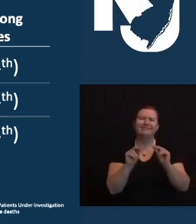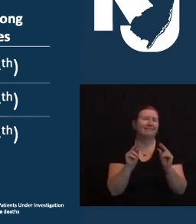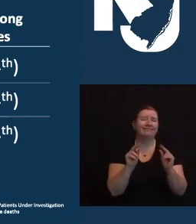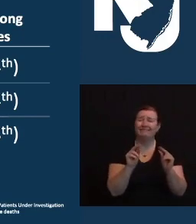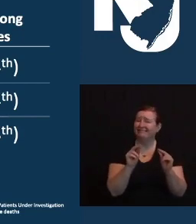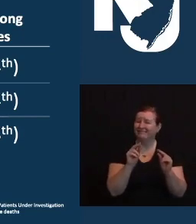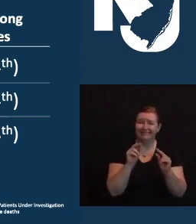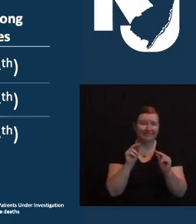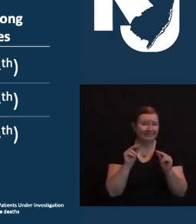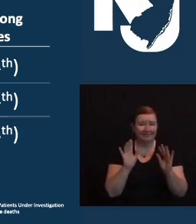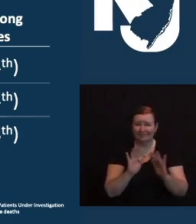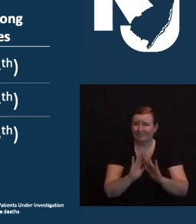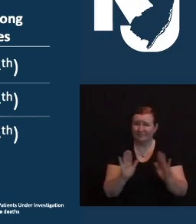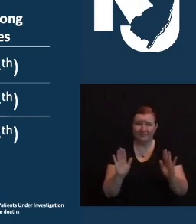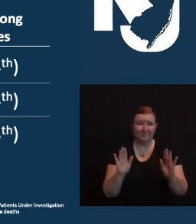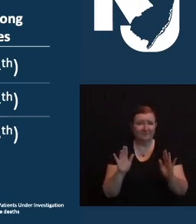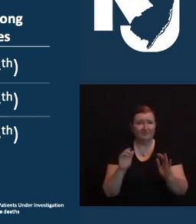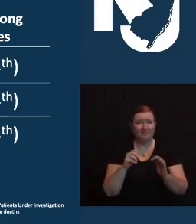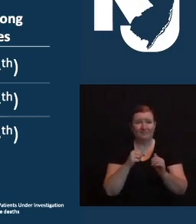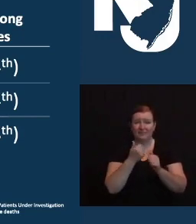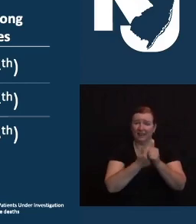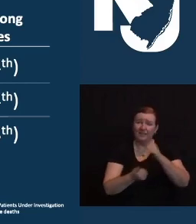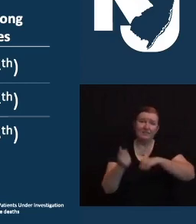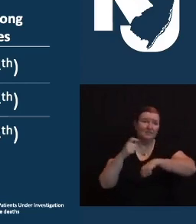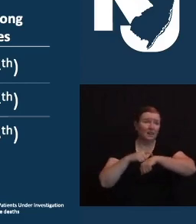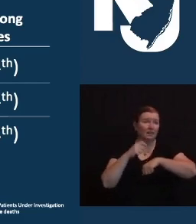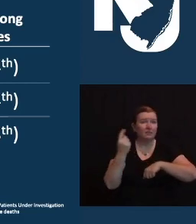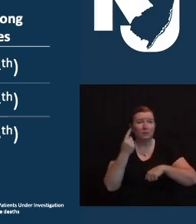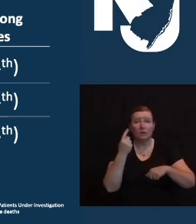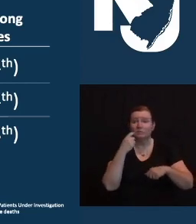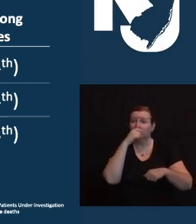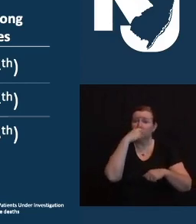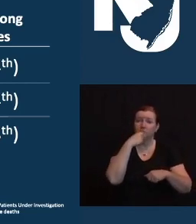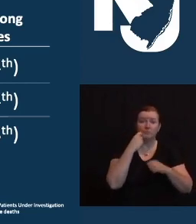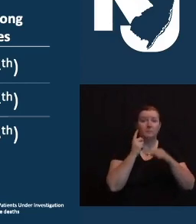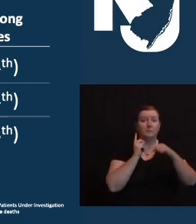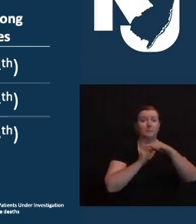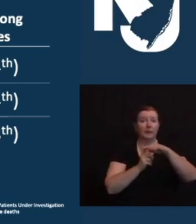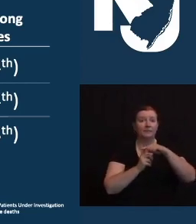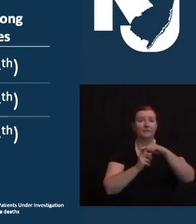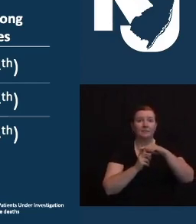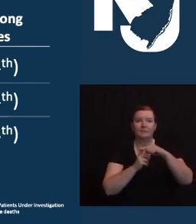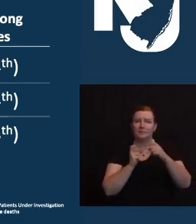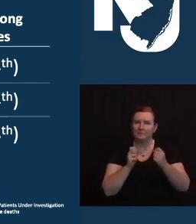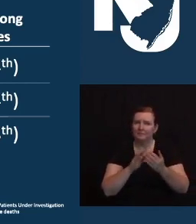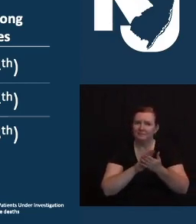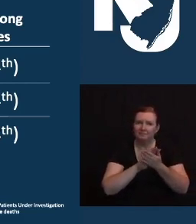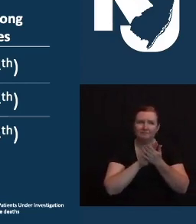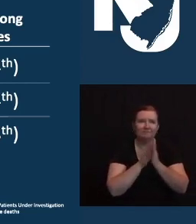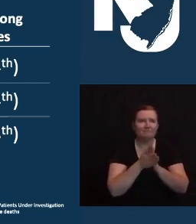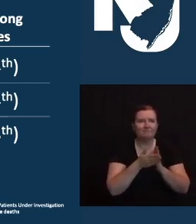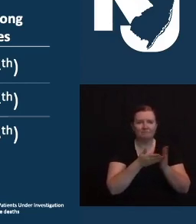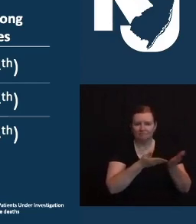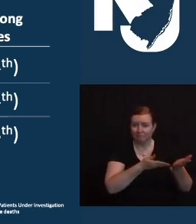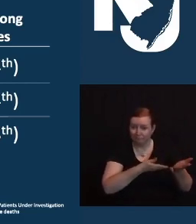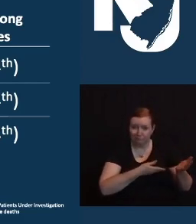way, every new positive test is a person who could potentially end up in the hospital, or worse yet, in